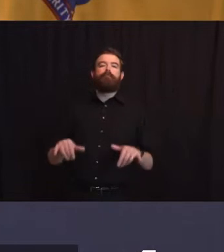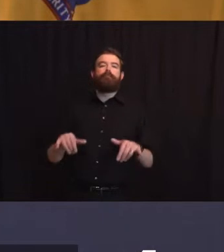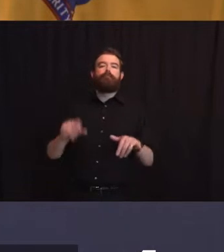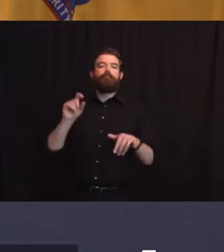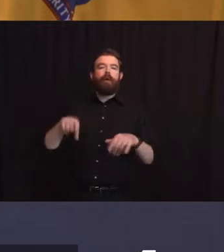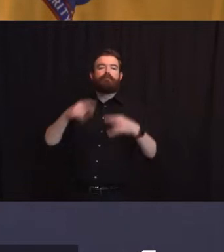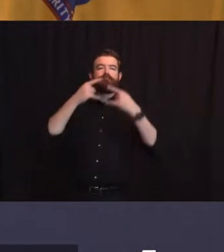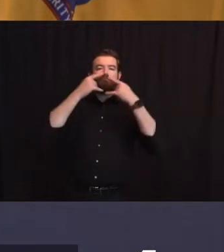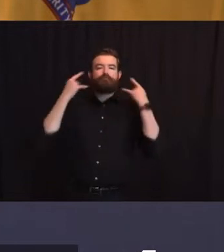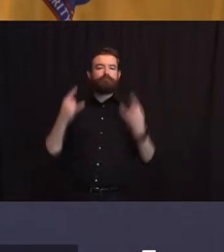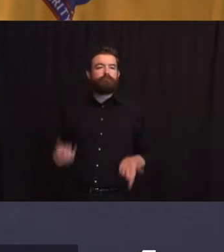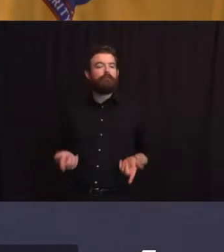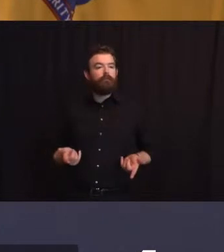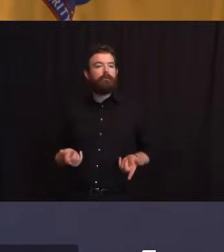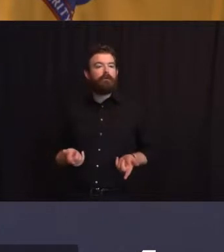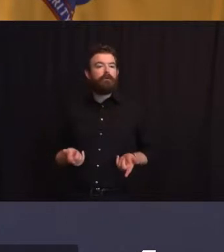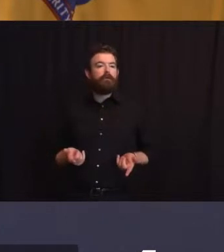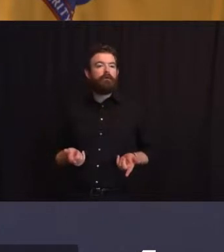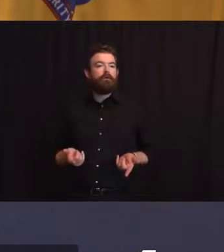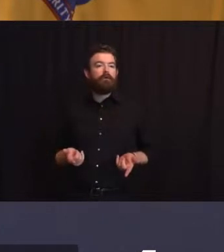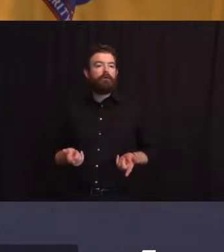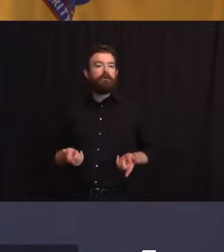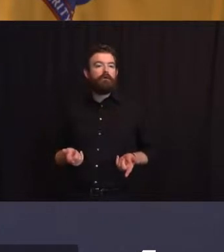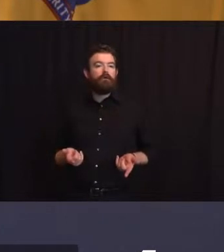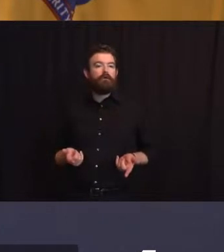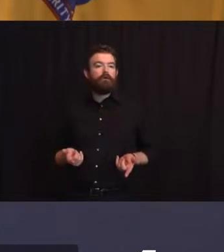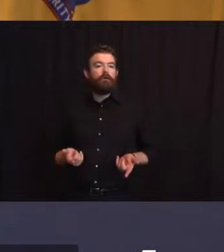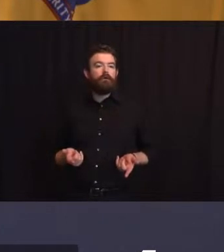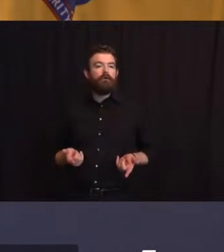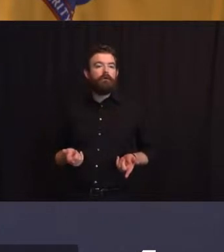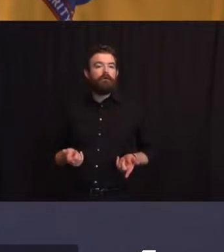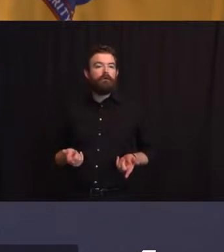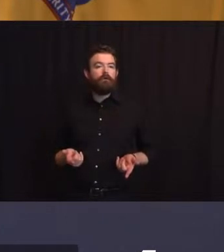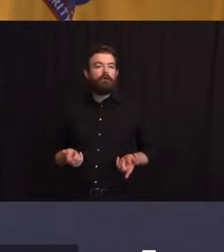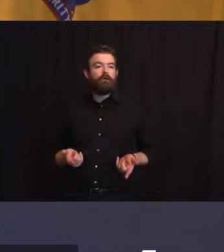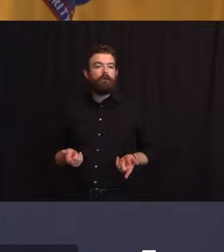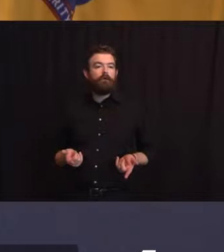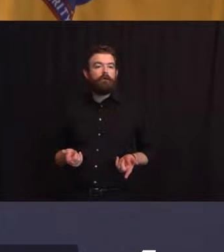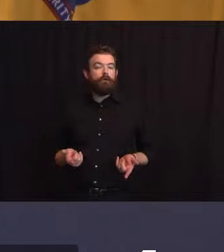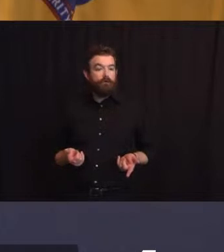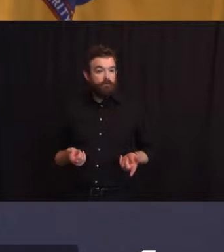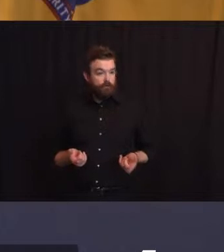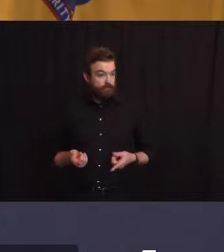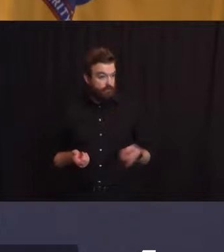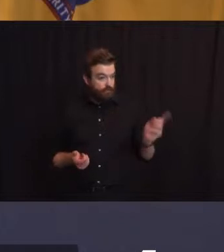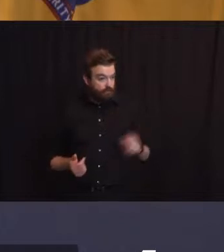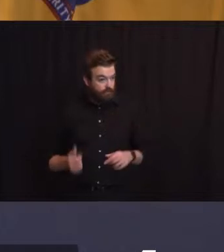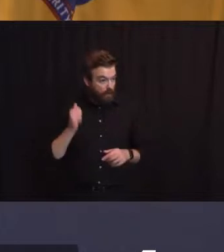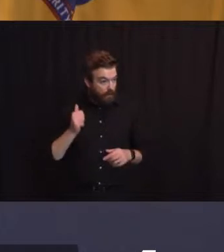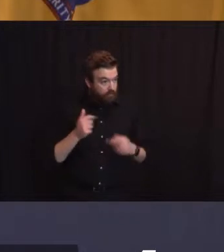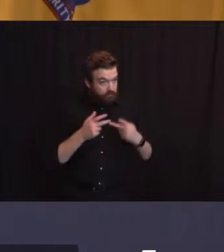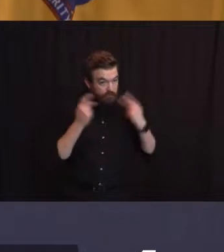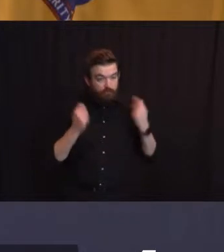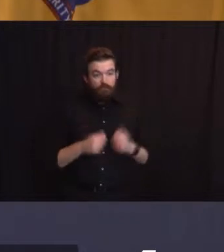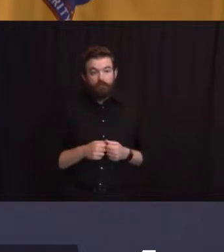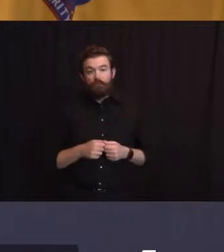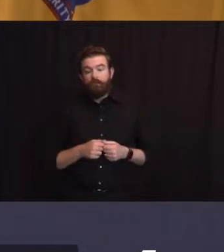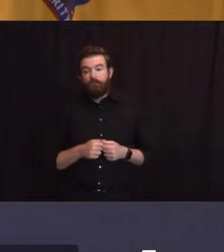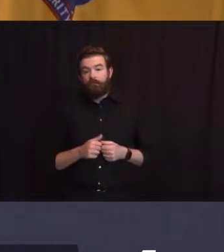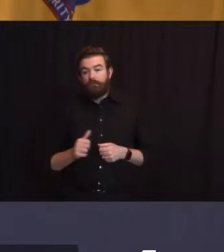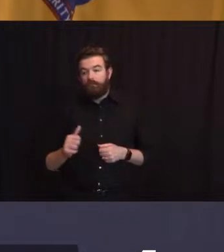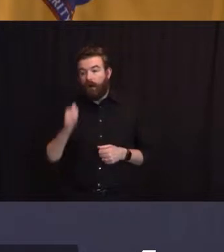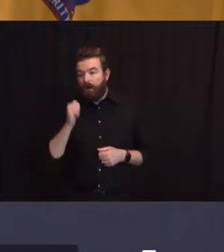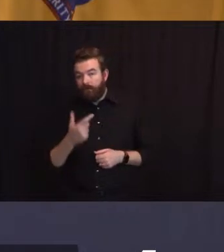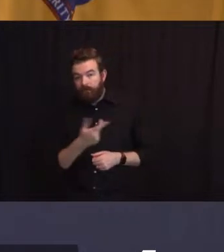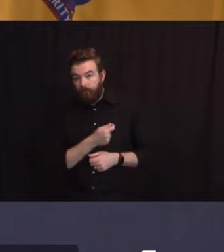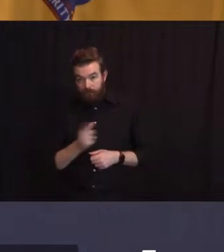so, what? And what necessary tools do you need to keep the public health emergency once